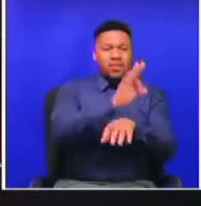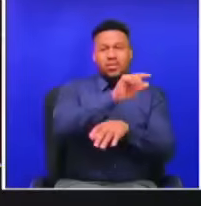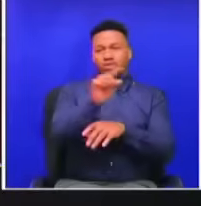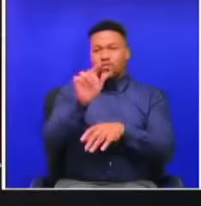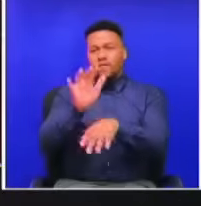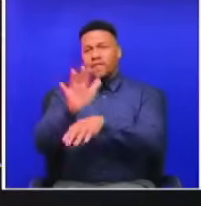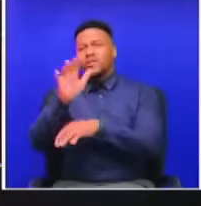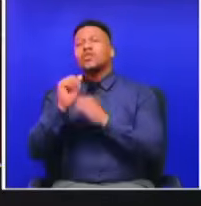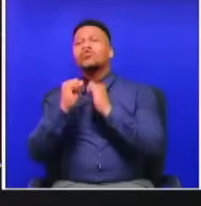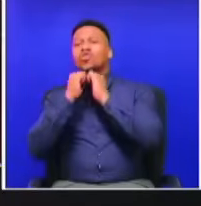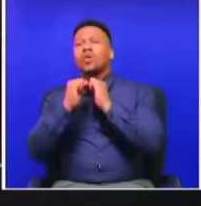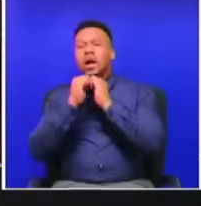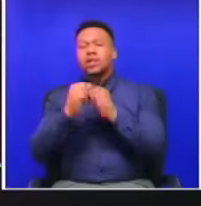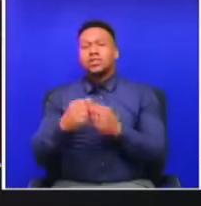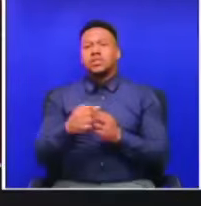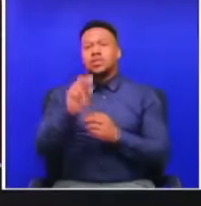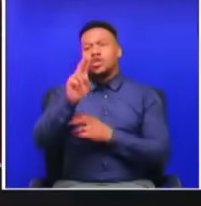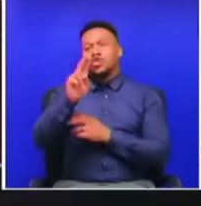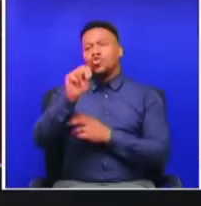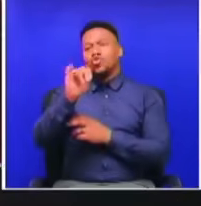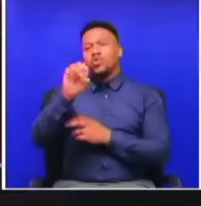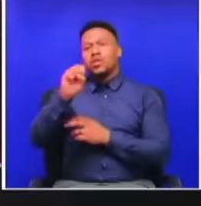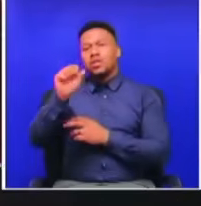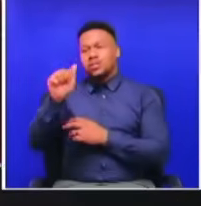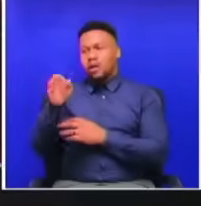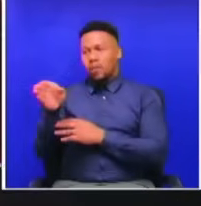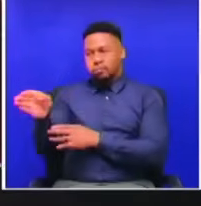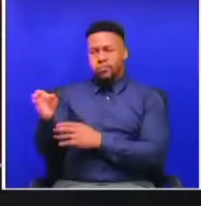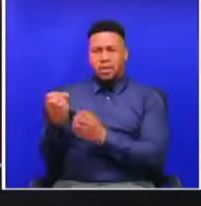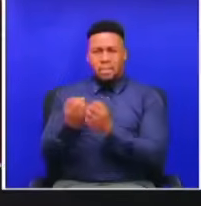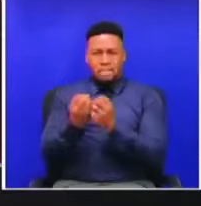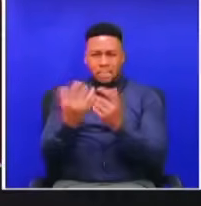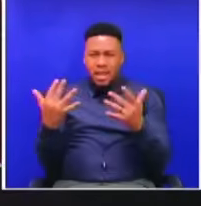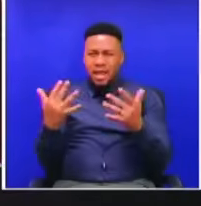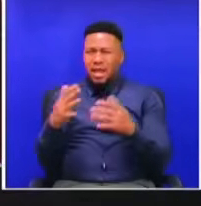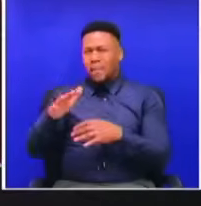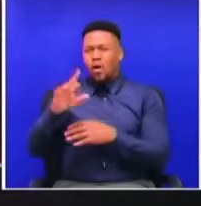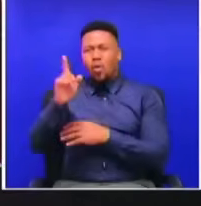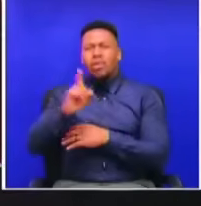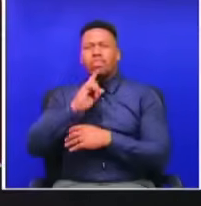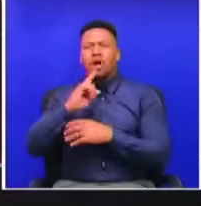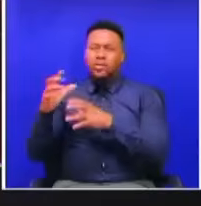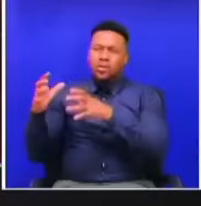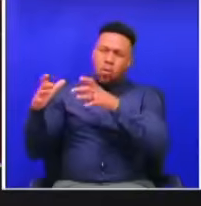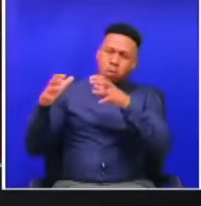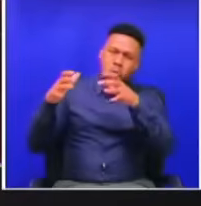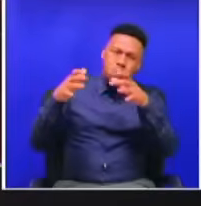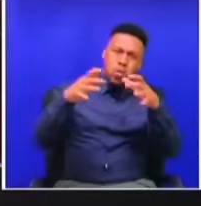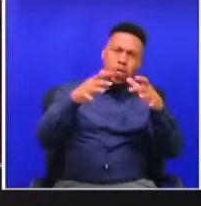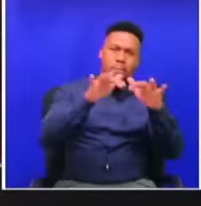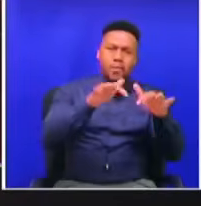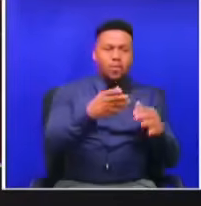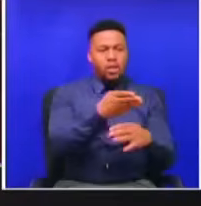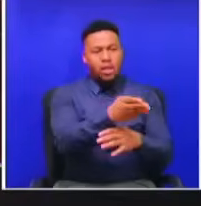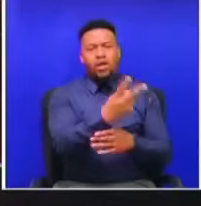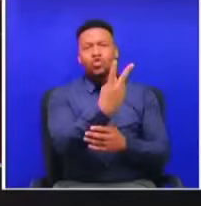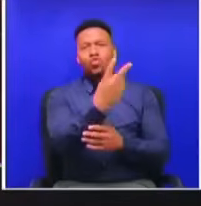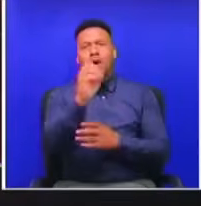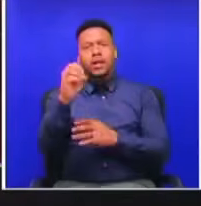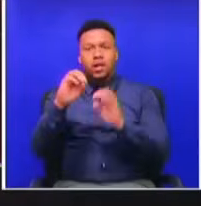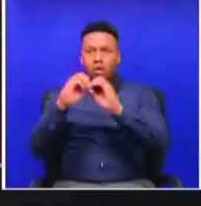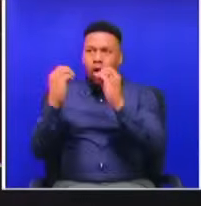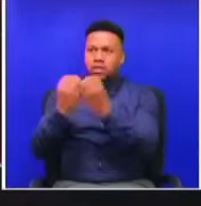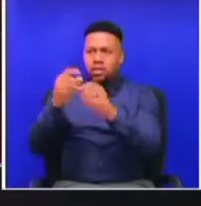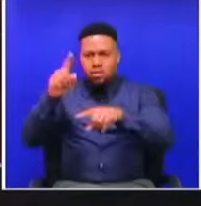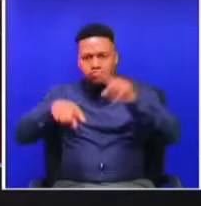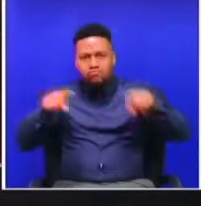by over 1,000 delegates representing more than 200 organizations. Now, that